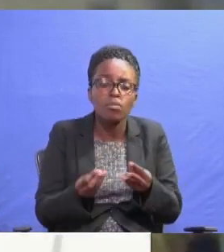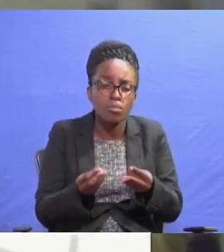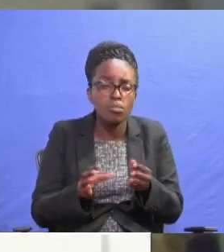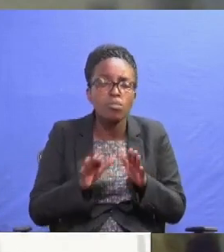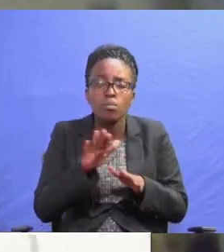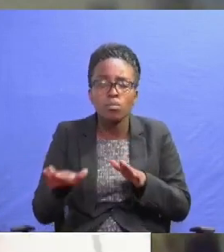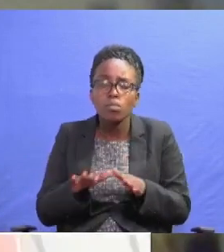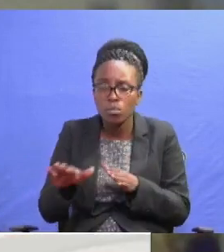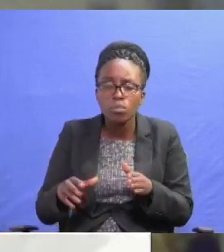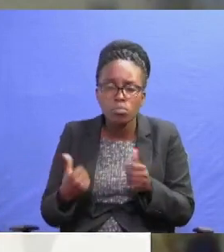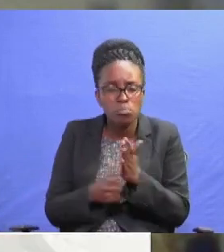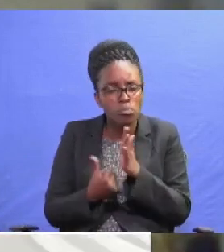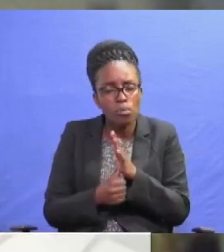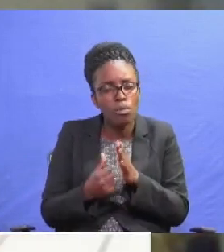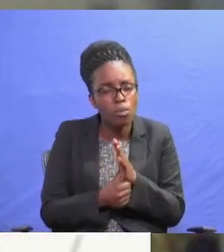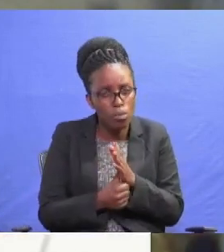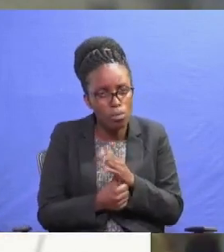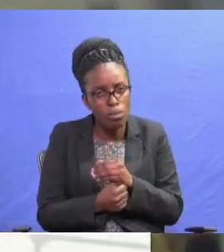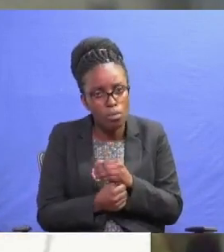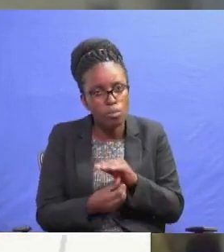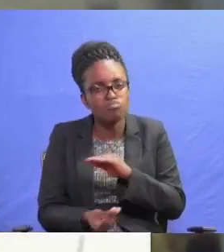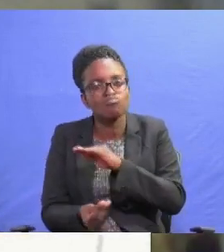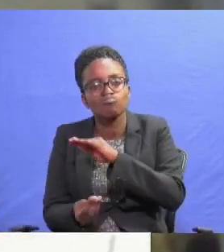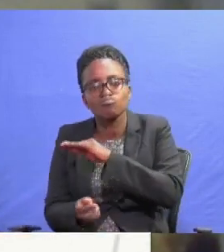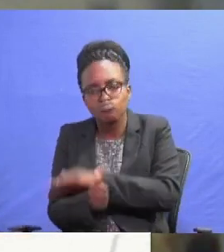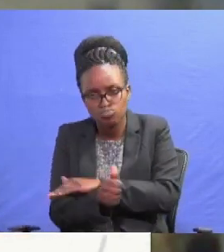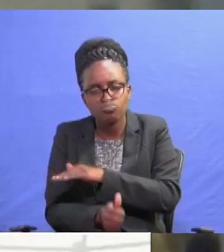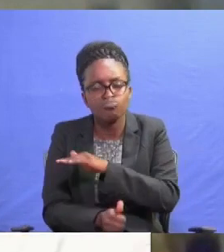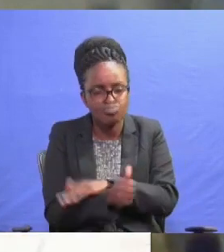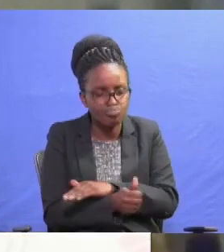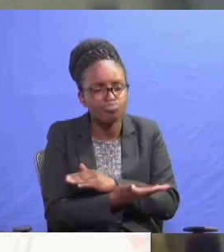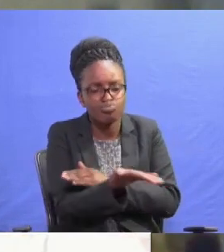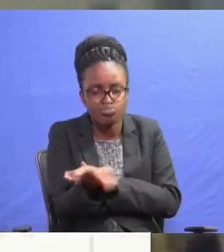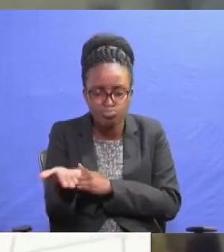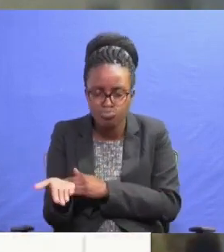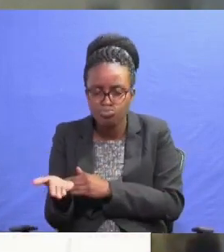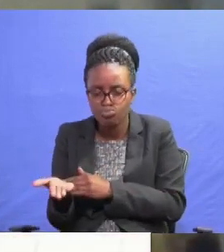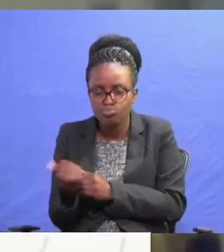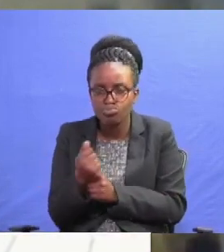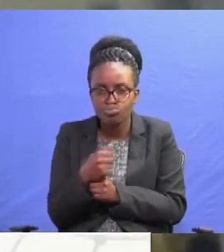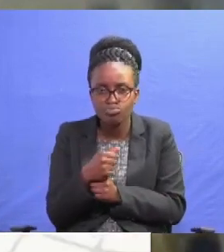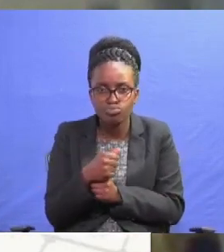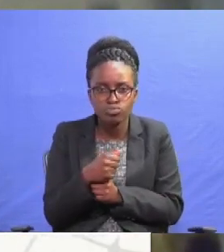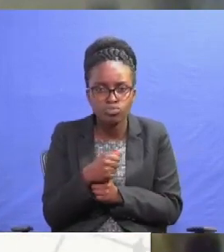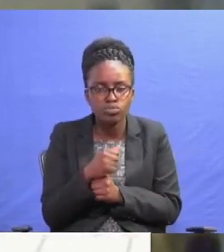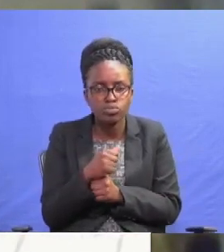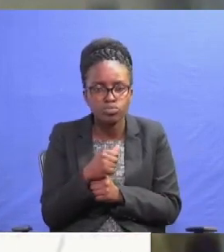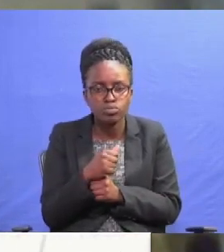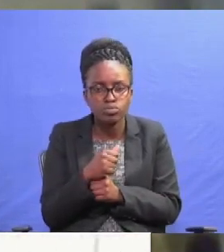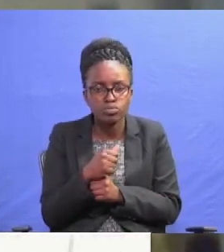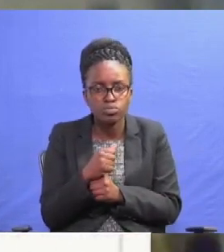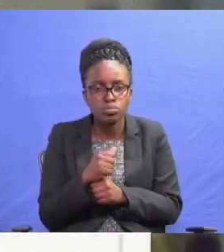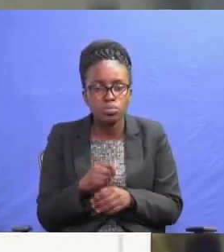happen to people who live in those risky environment, then it will happen. But without that framework, we can't do